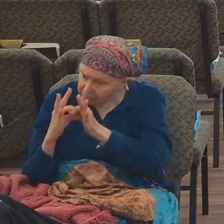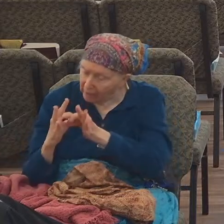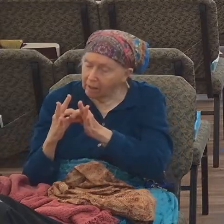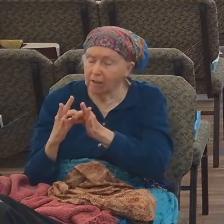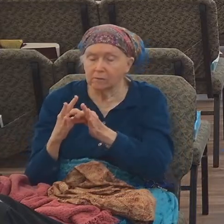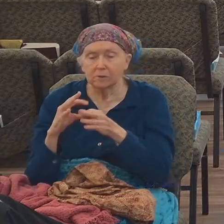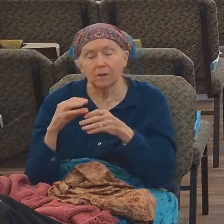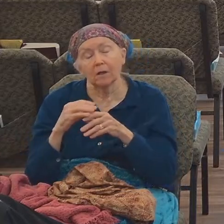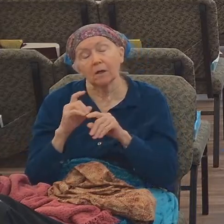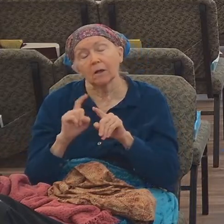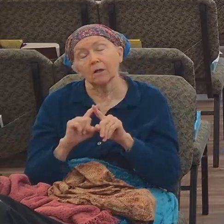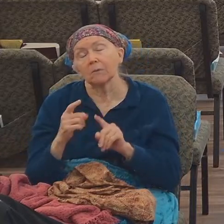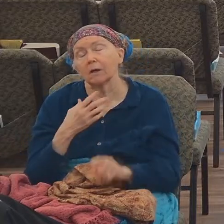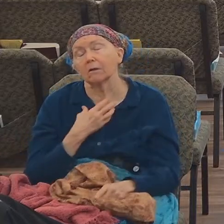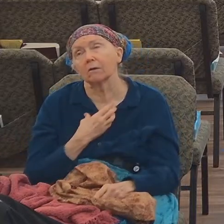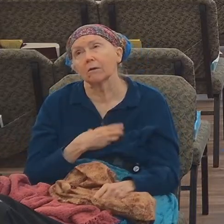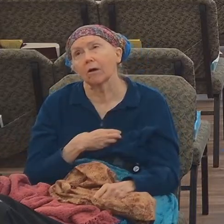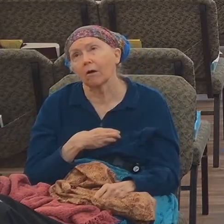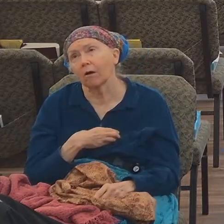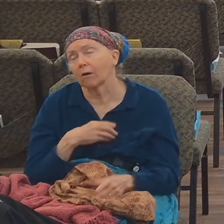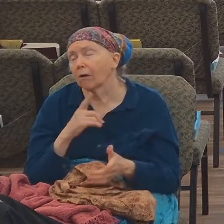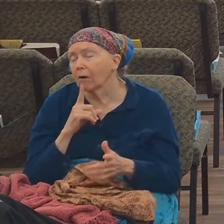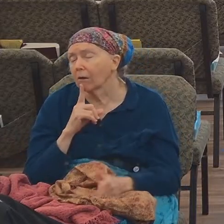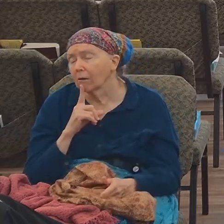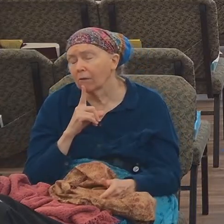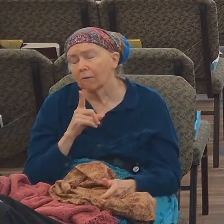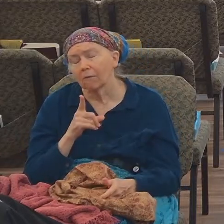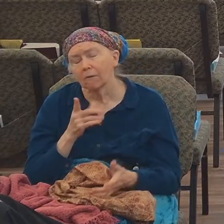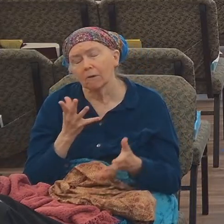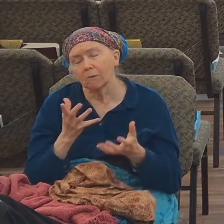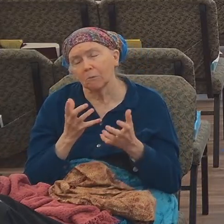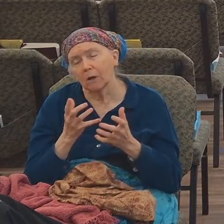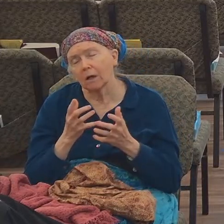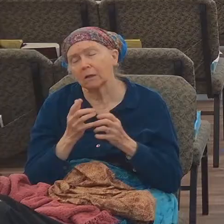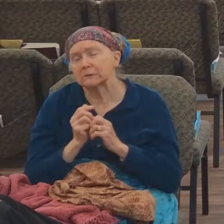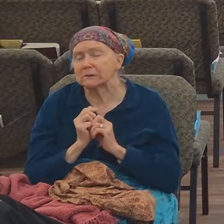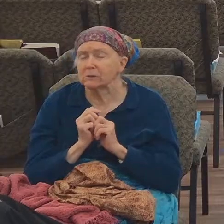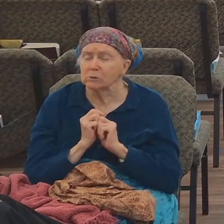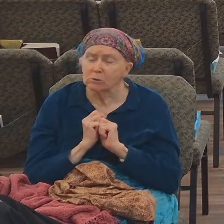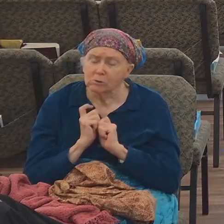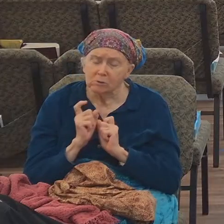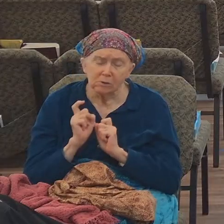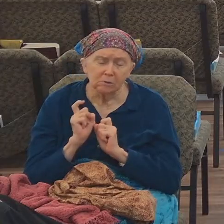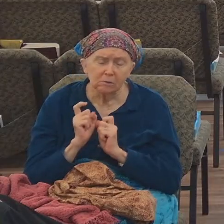is intense, and there's even this sense of urgency. Do you hear that?